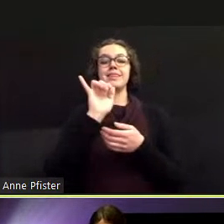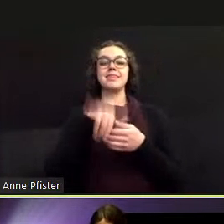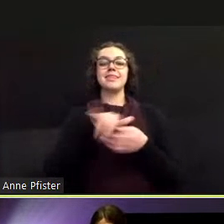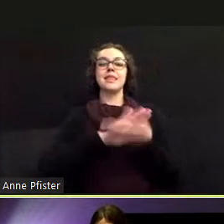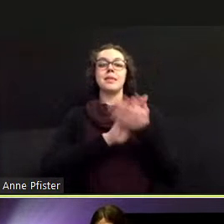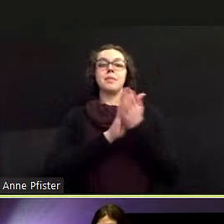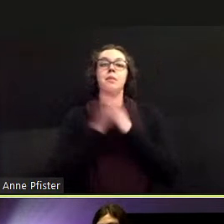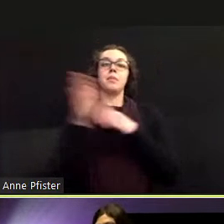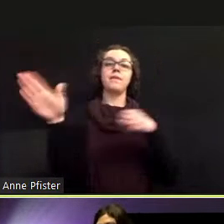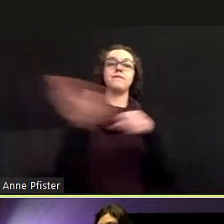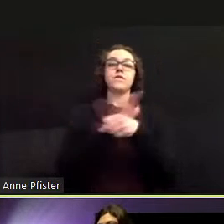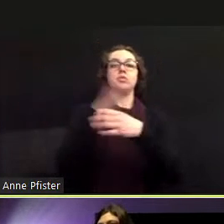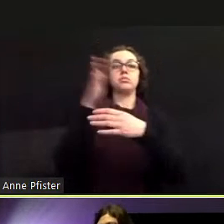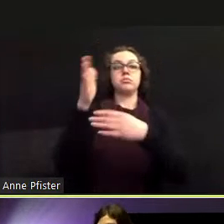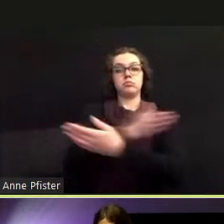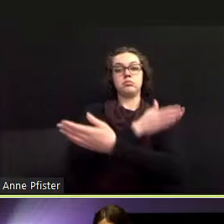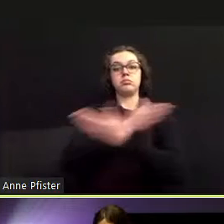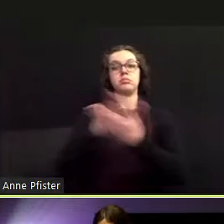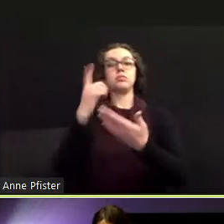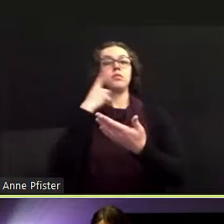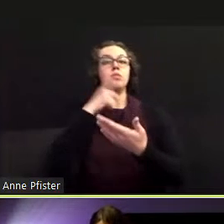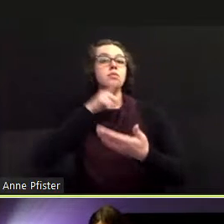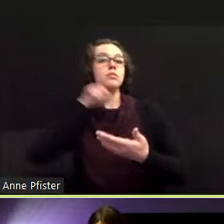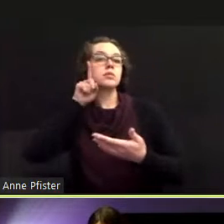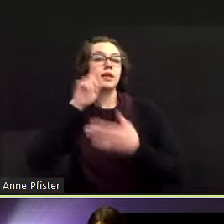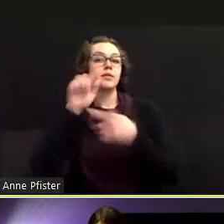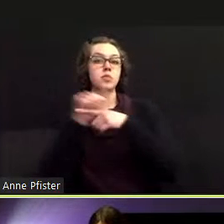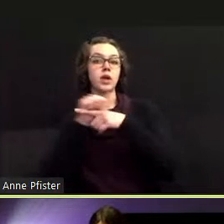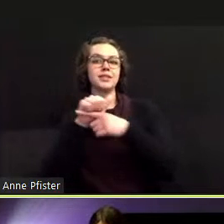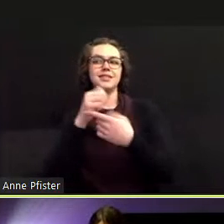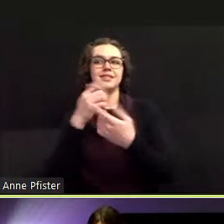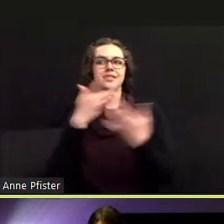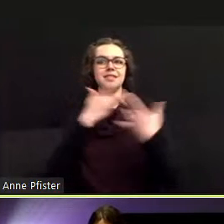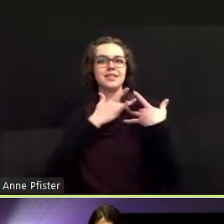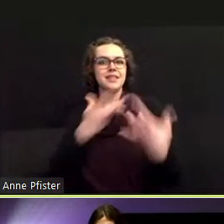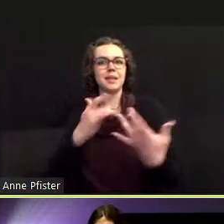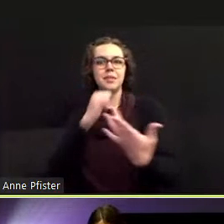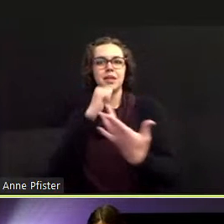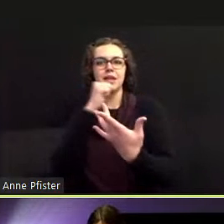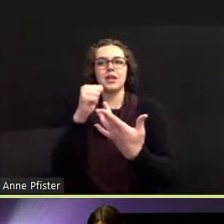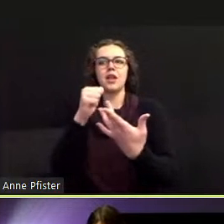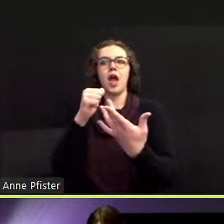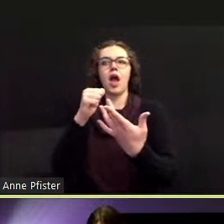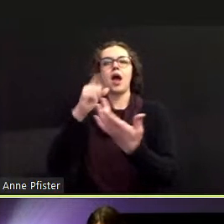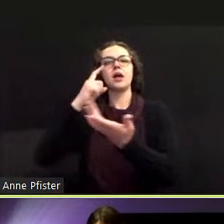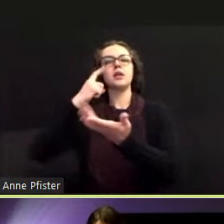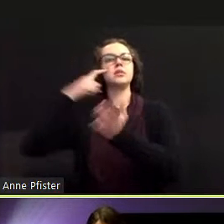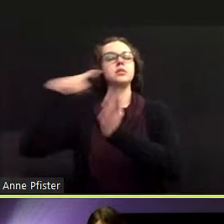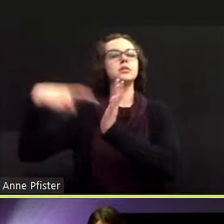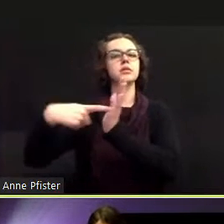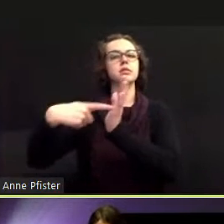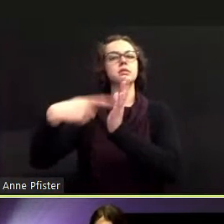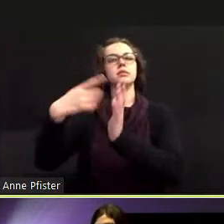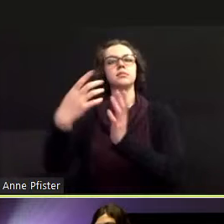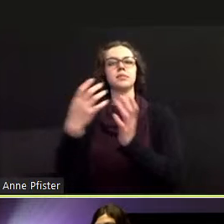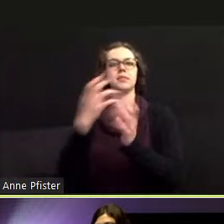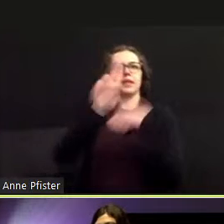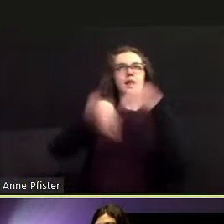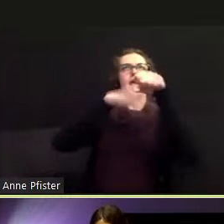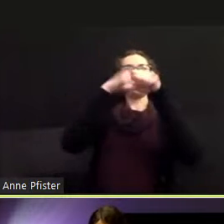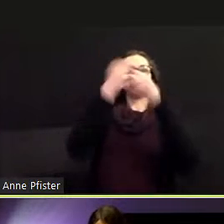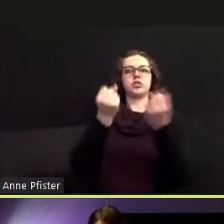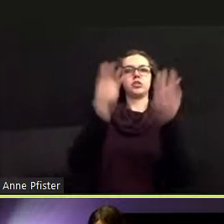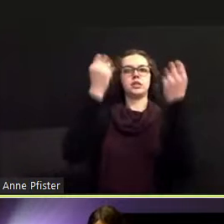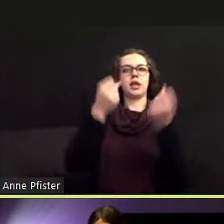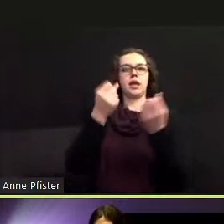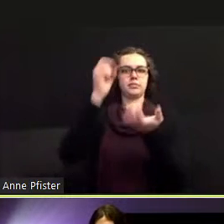deaf communicative practices that are not always well captured by national sign language labels, and a sense that hearing families and publics